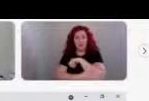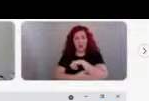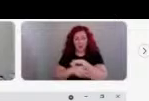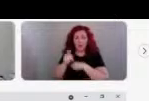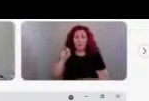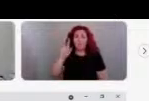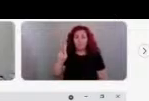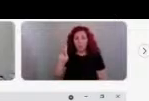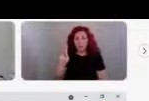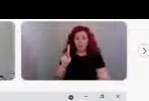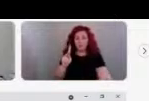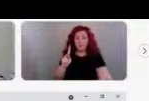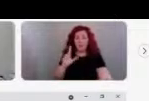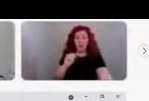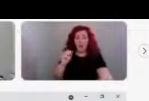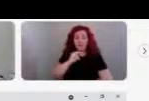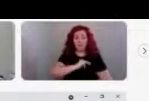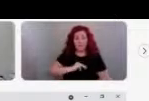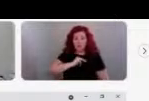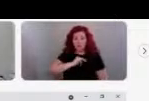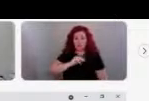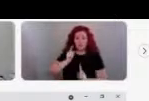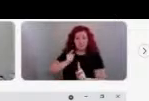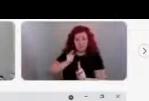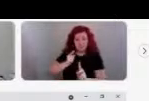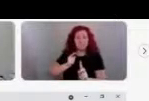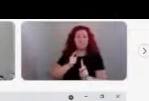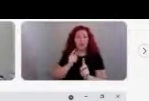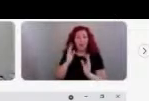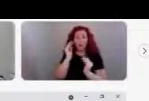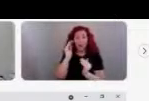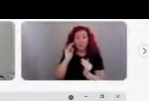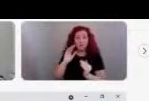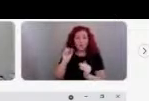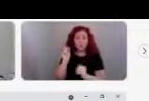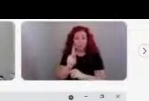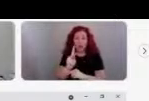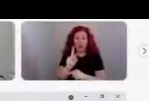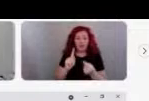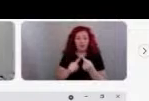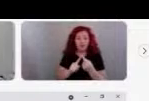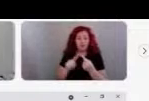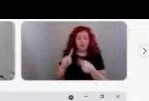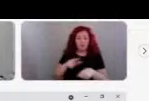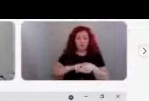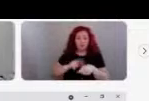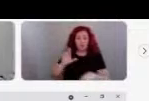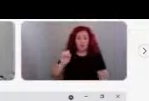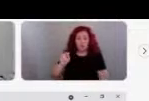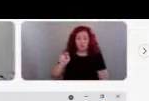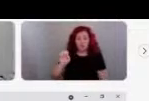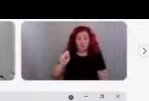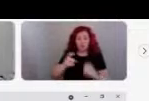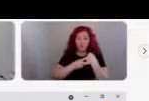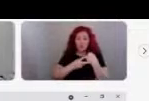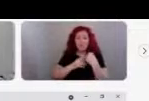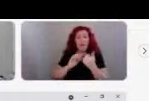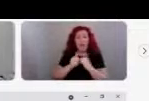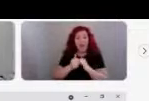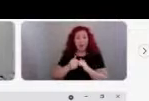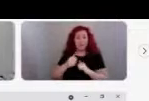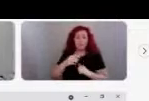tumor conquering mission i hope to return soon to the nature conservancy and reading seed as a volunteer